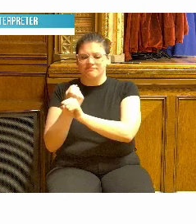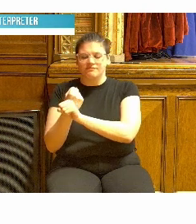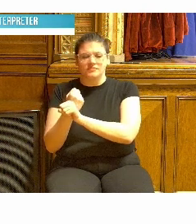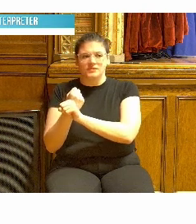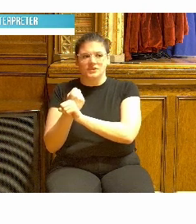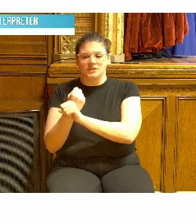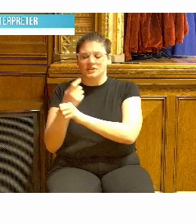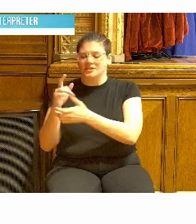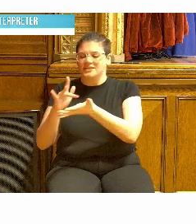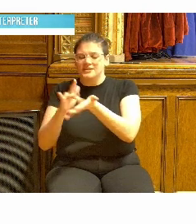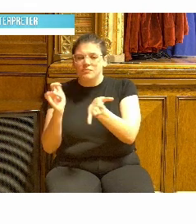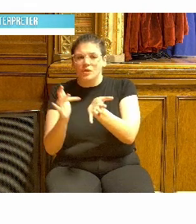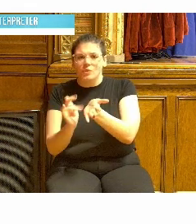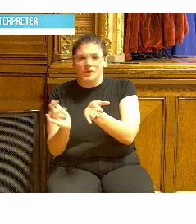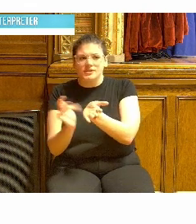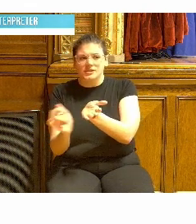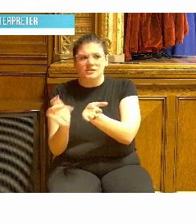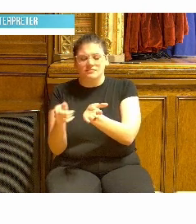exploited